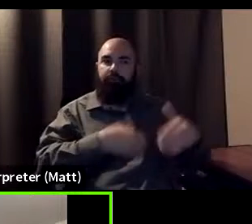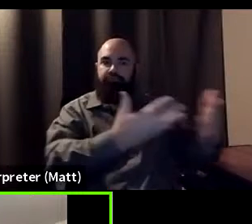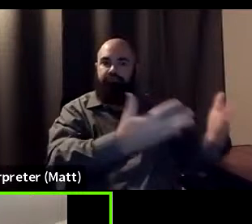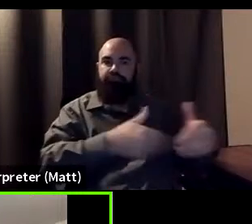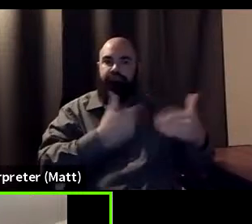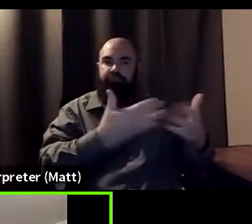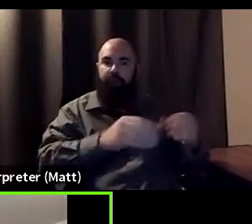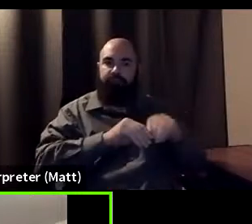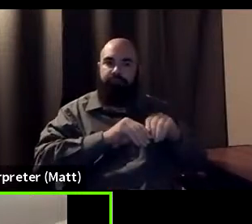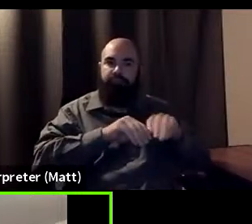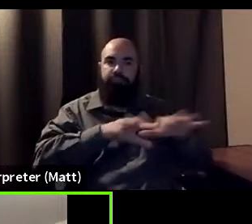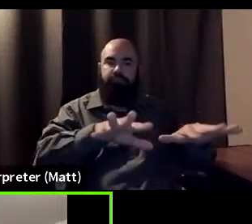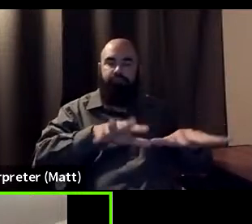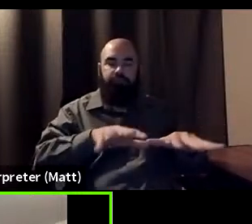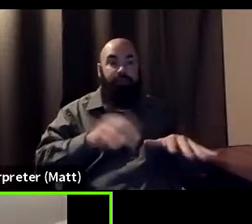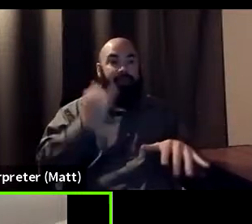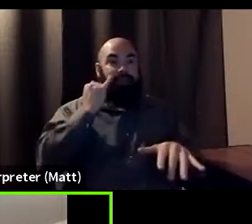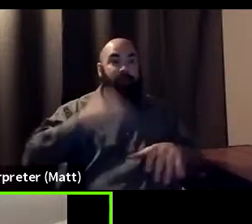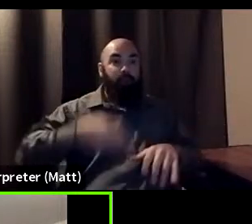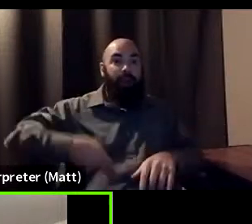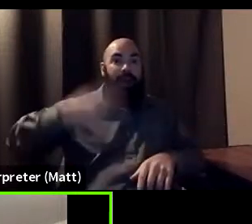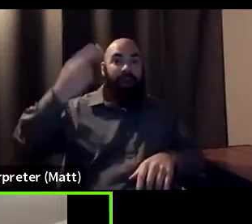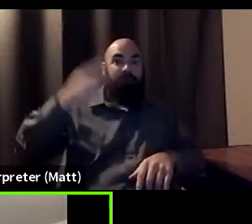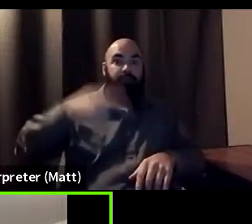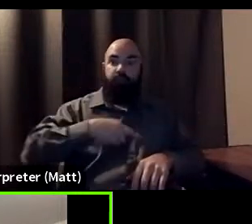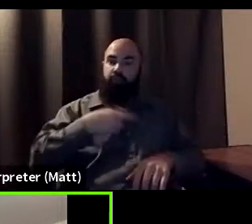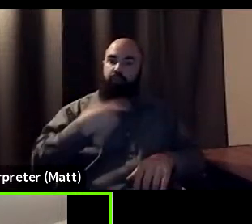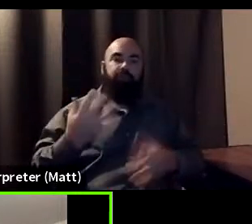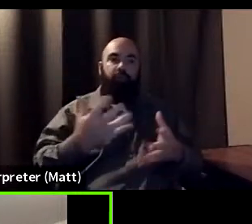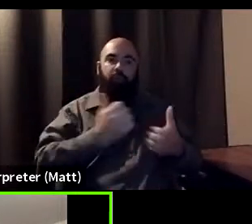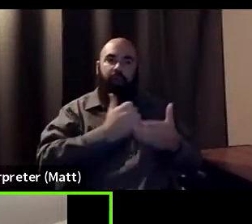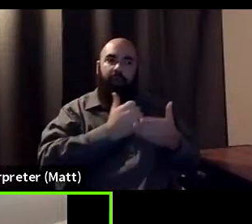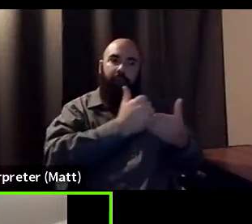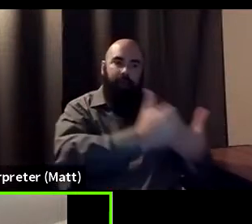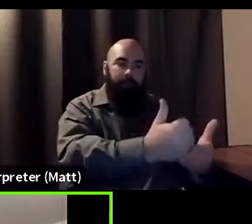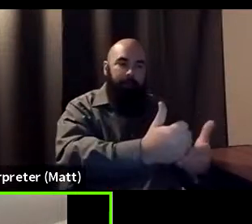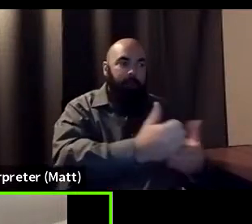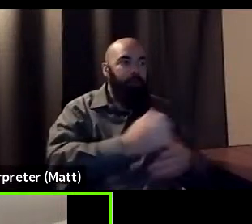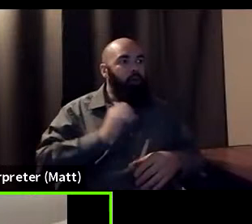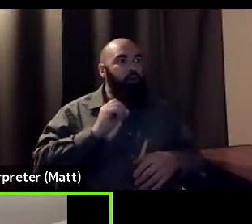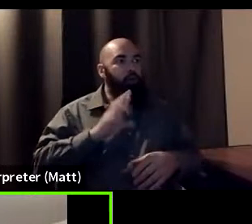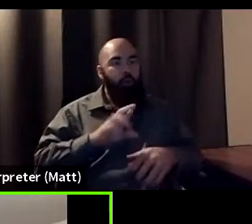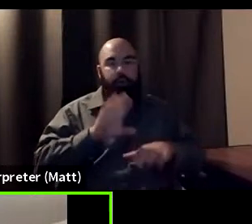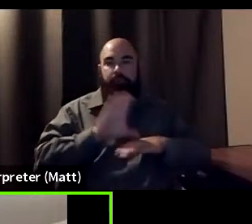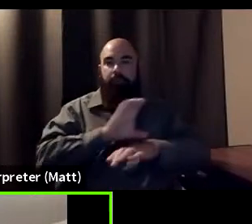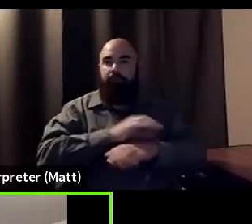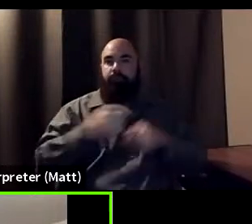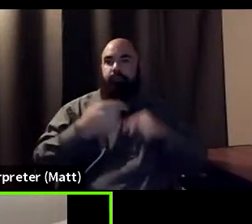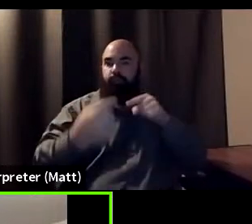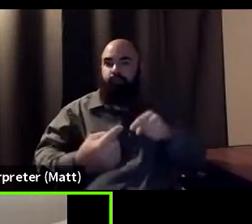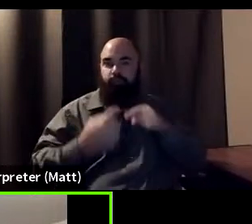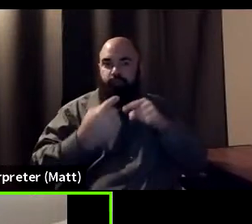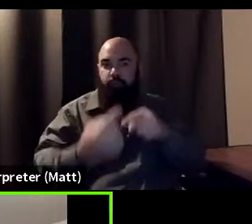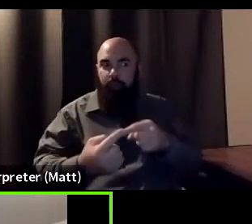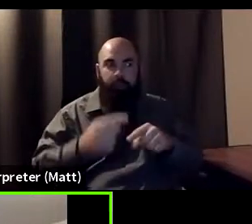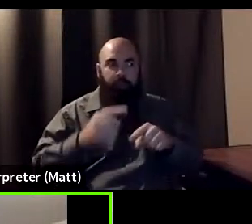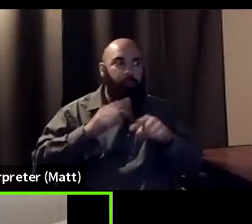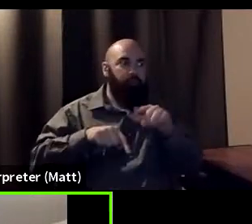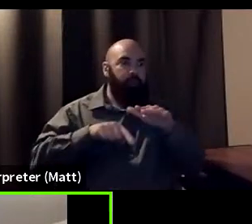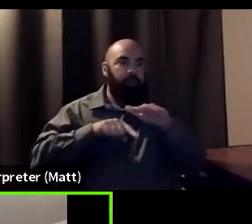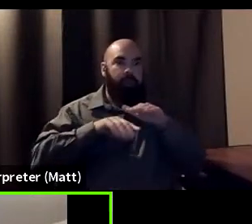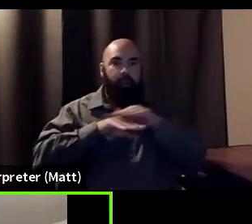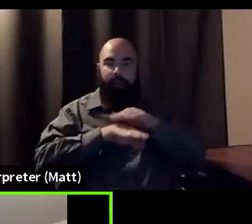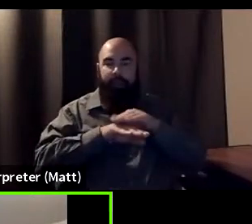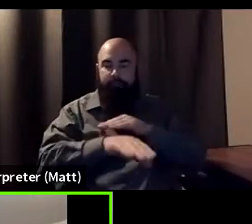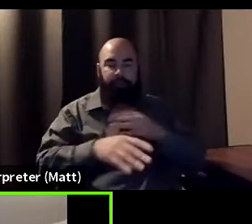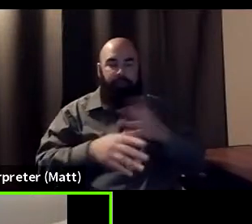those who are at highest risk, and those who might not be so digitally savvy or have access to the digital world.